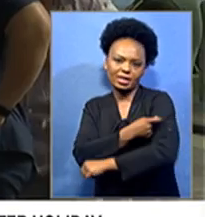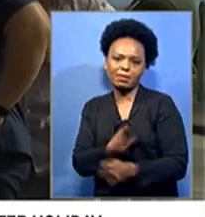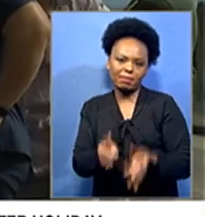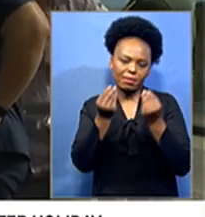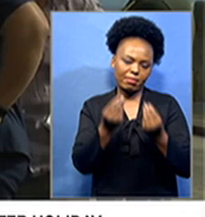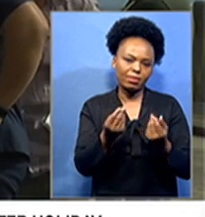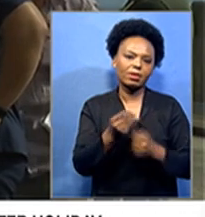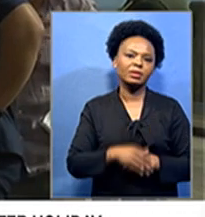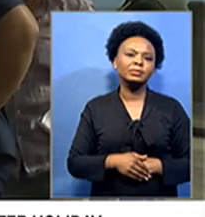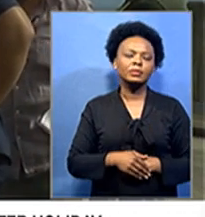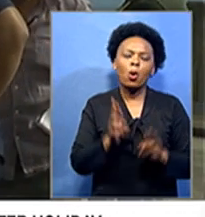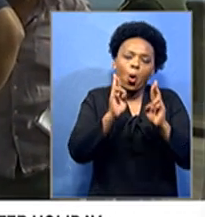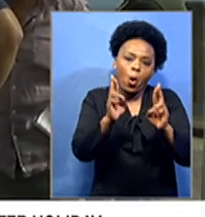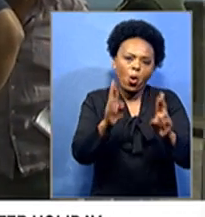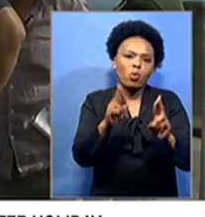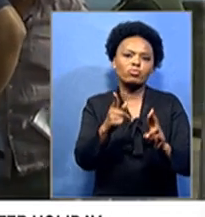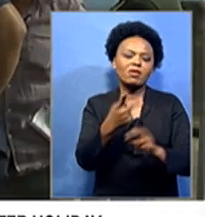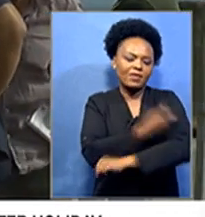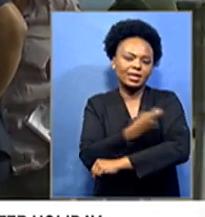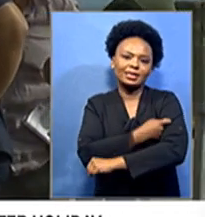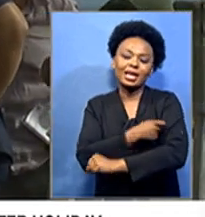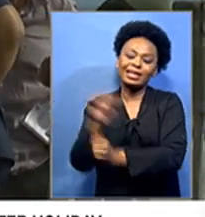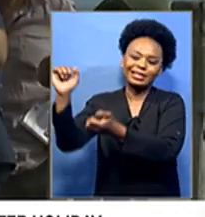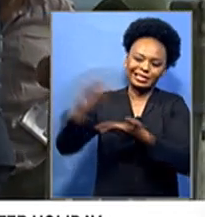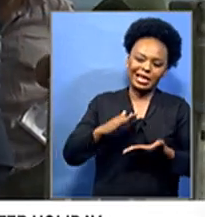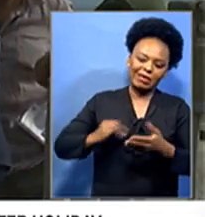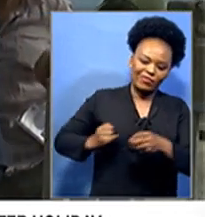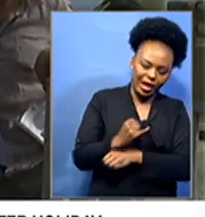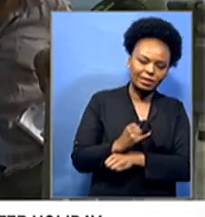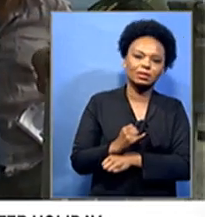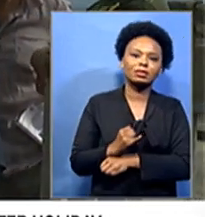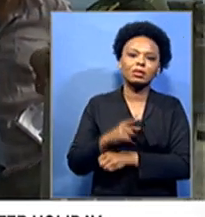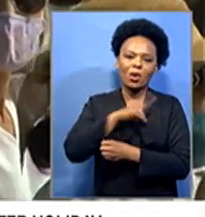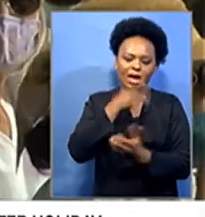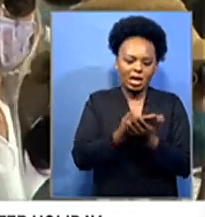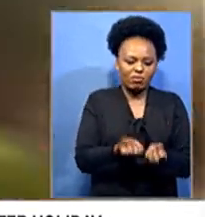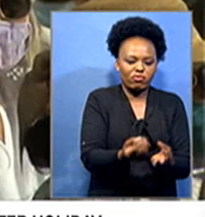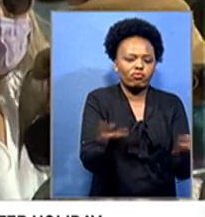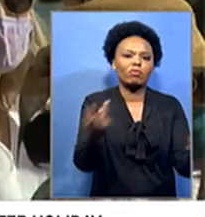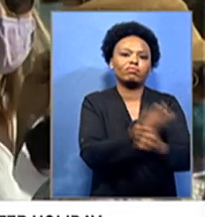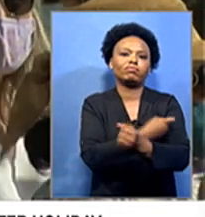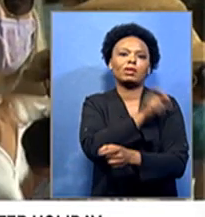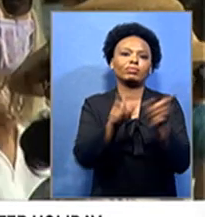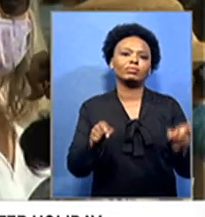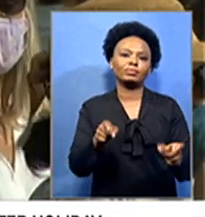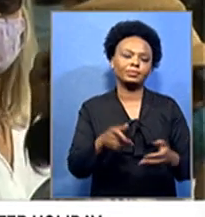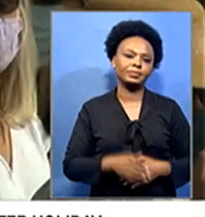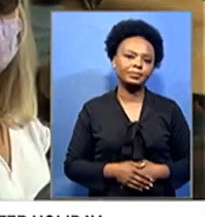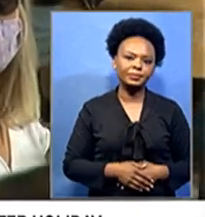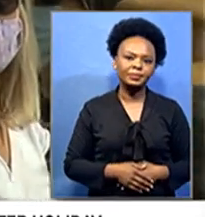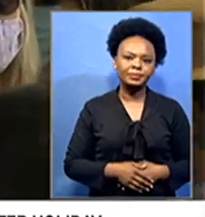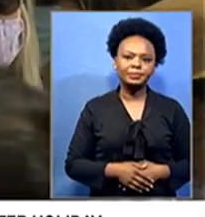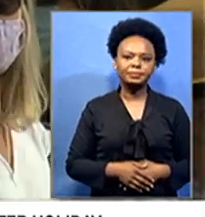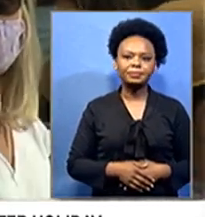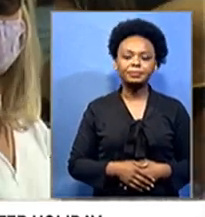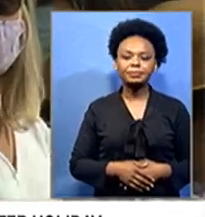the vaccines will be coming at the speed that's going to maintain that high level of vaccination. And there is a